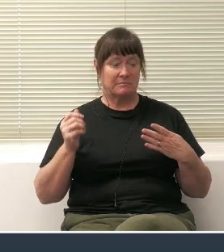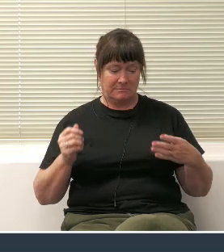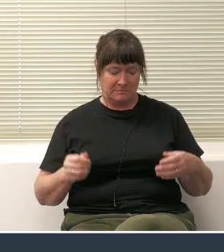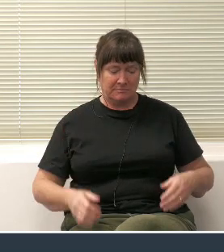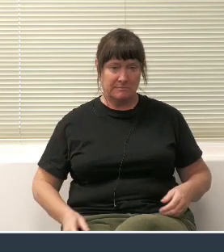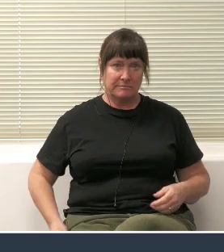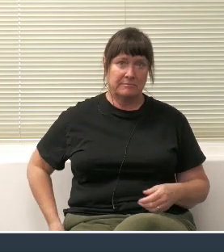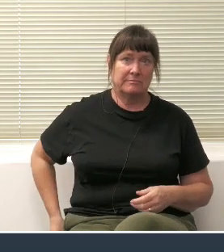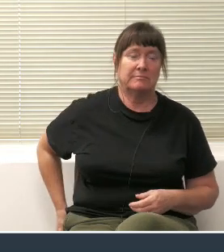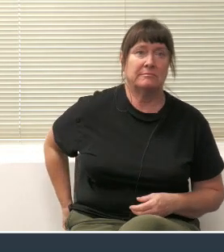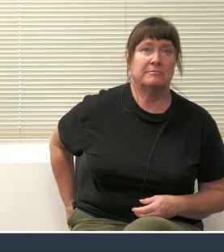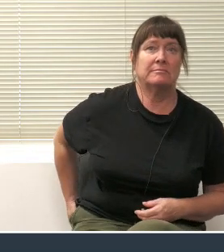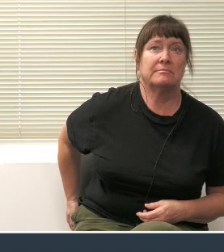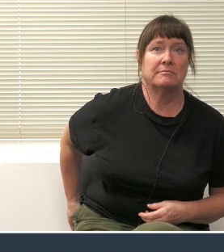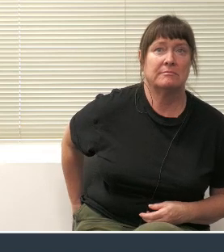your resolution.